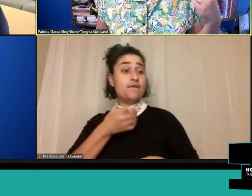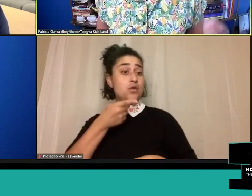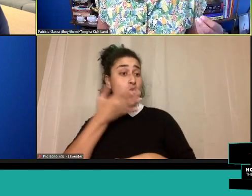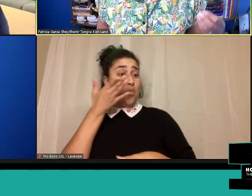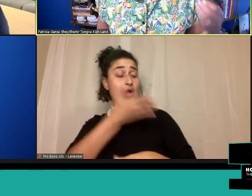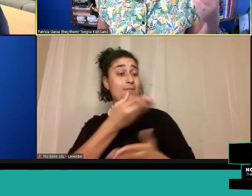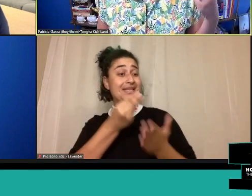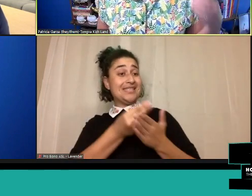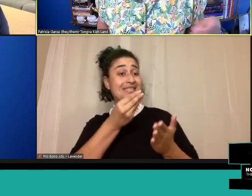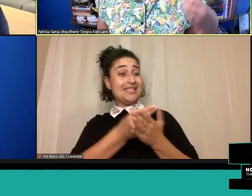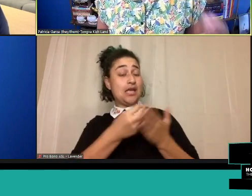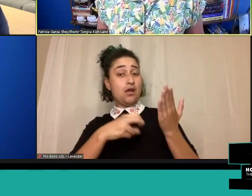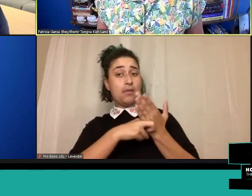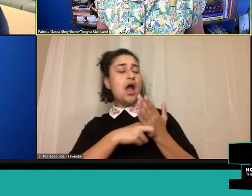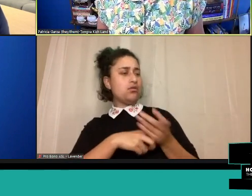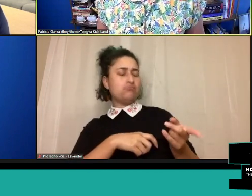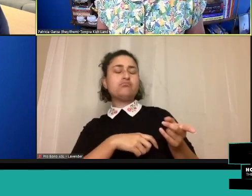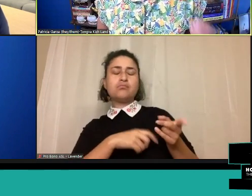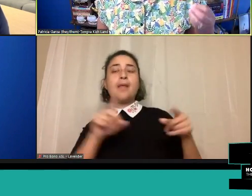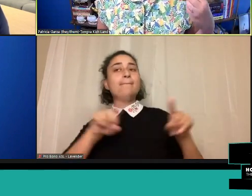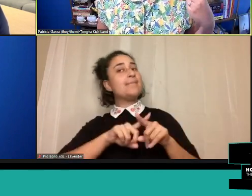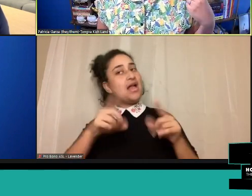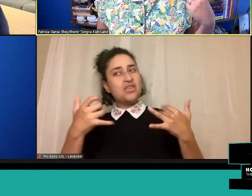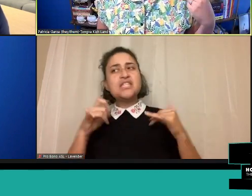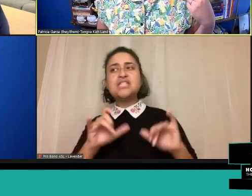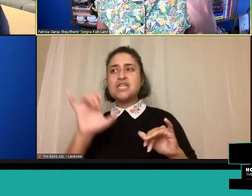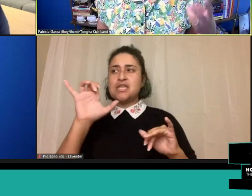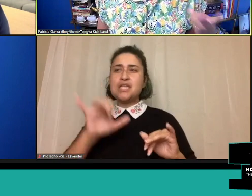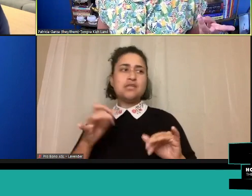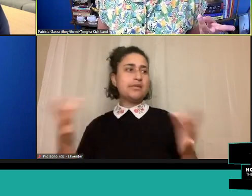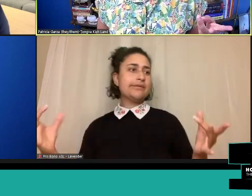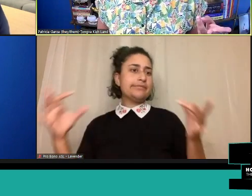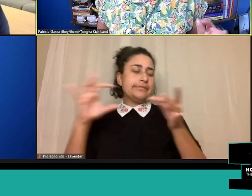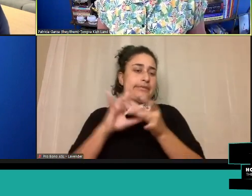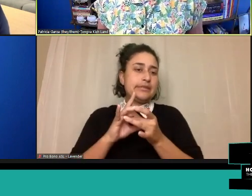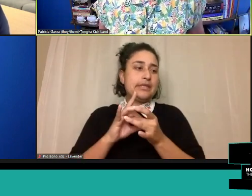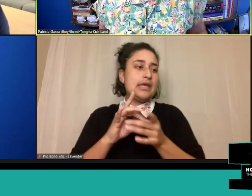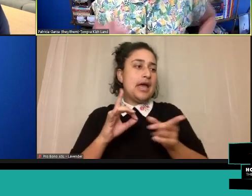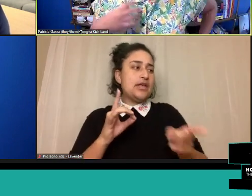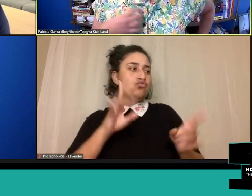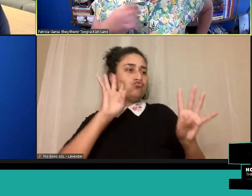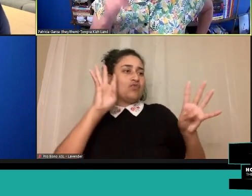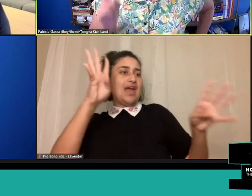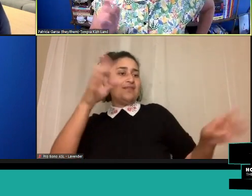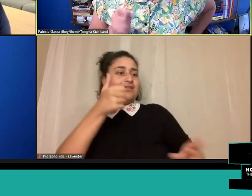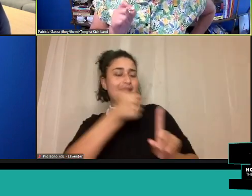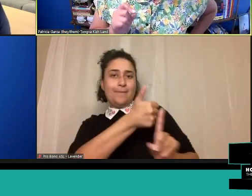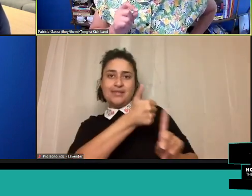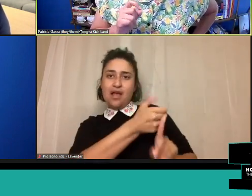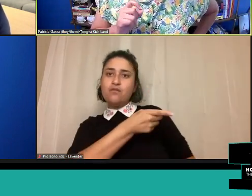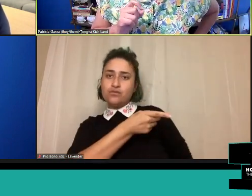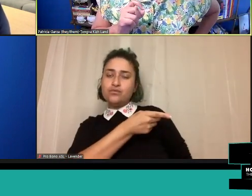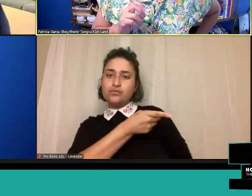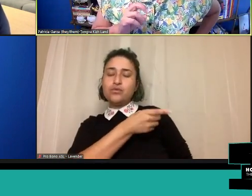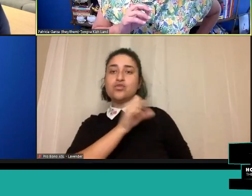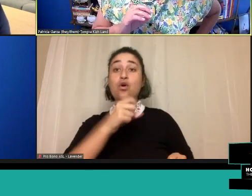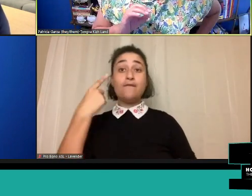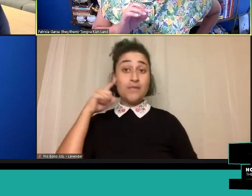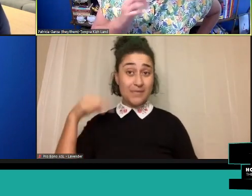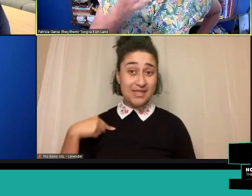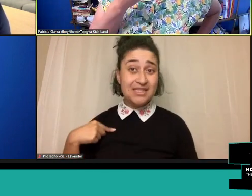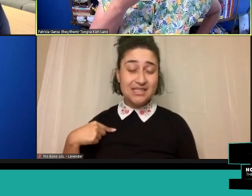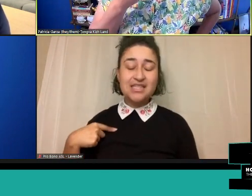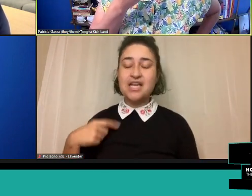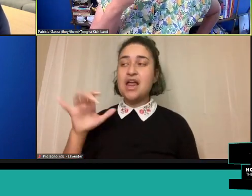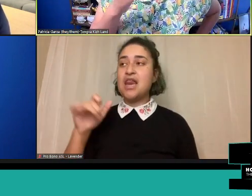they still need to be engaged with as creative beings. And so I think for me, that's really